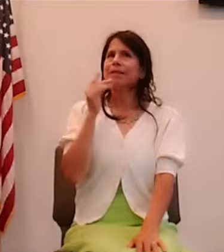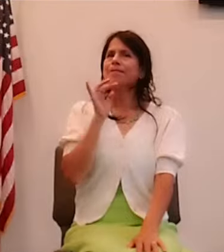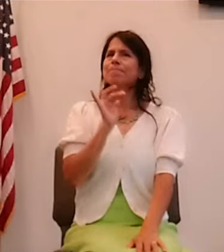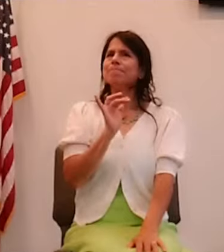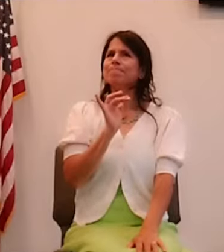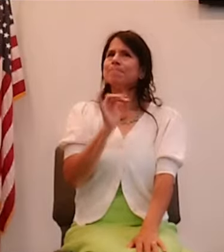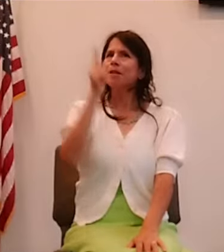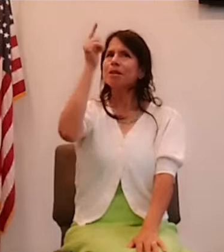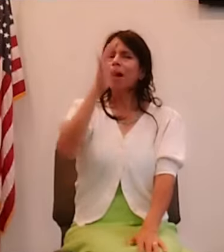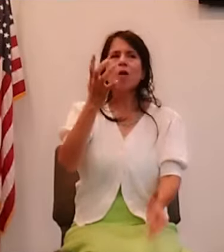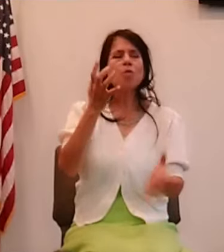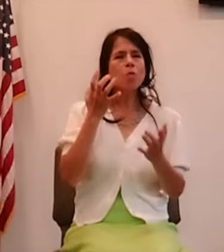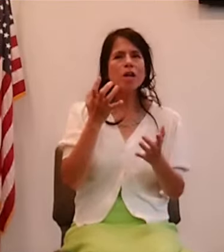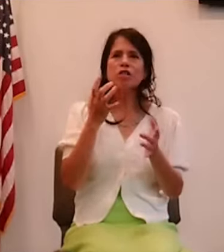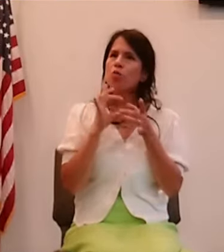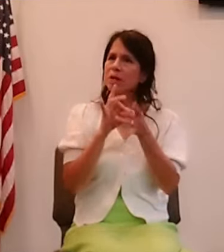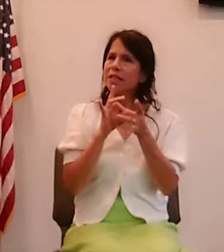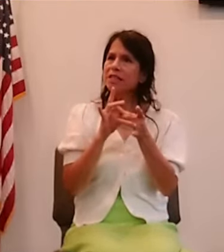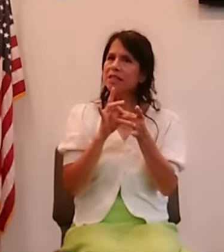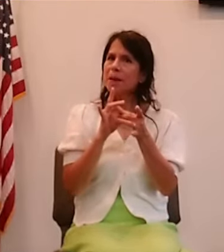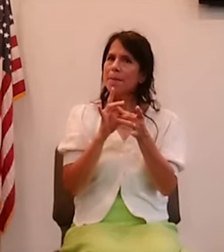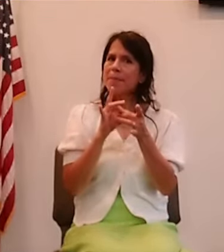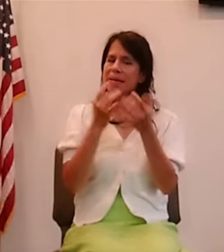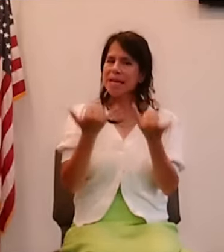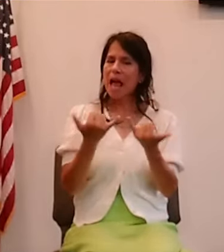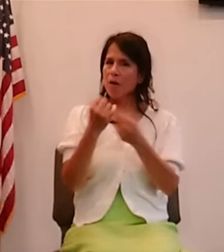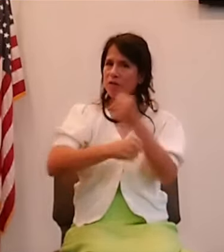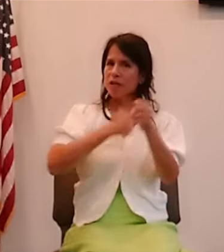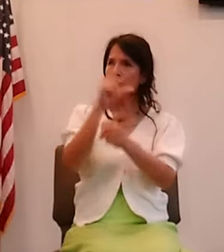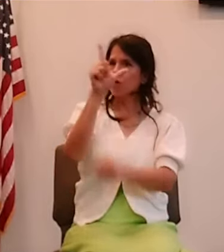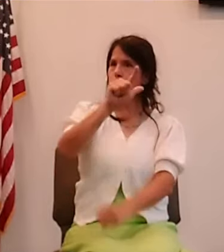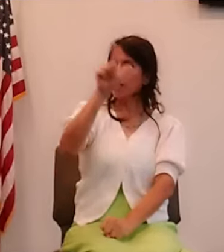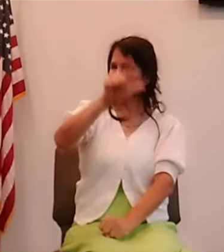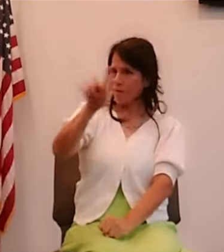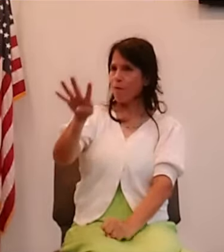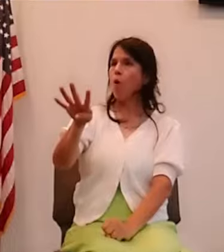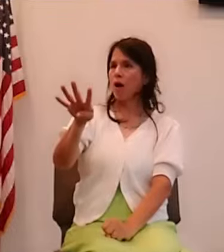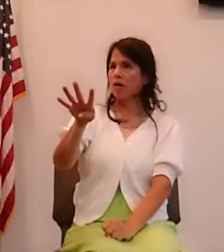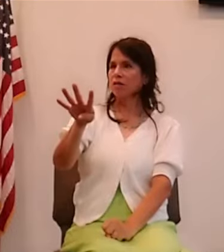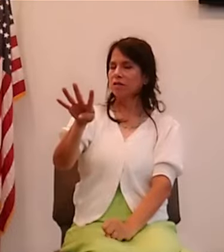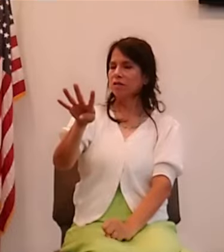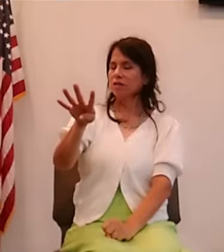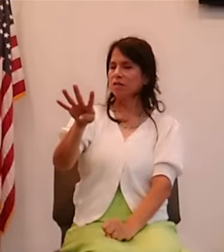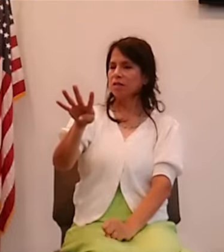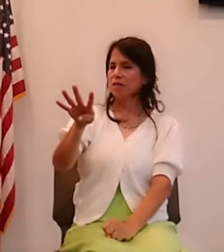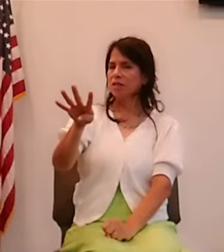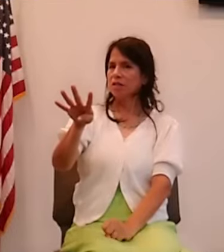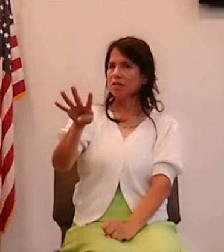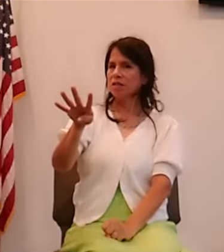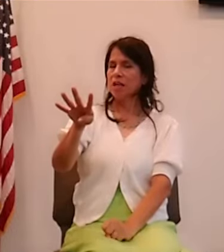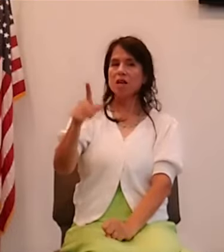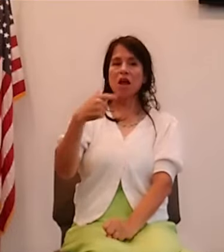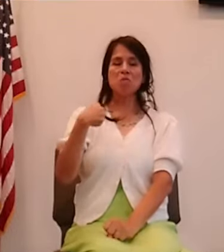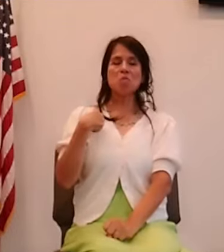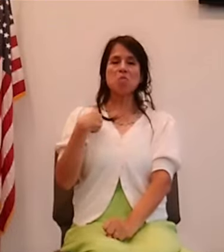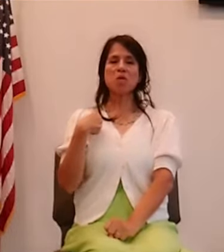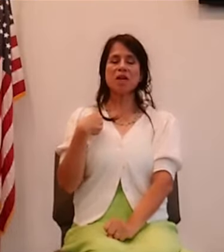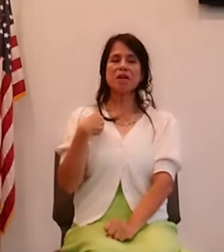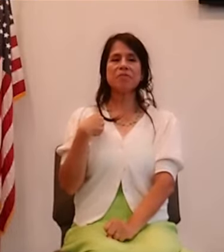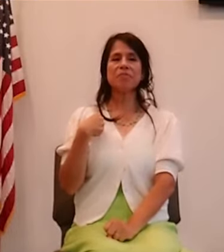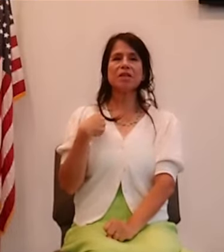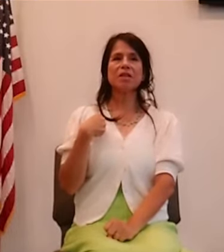relationship with us here today in 2024. And we speak here today to two kinds